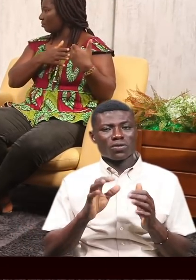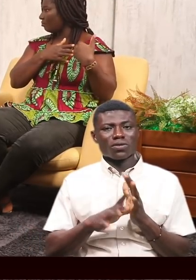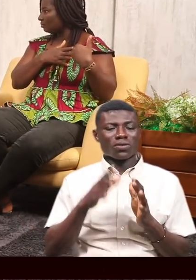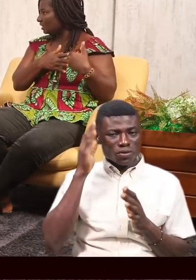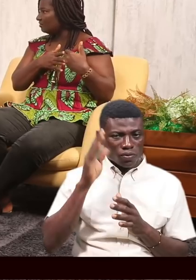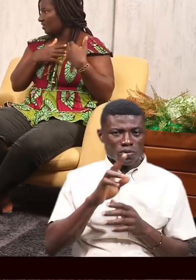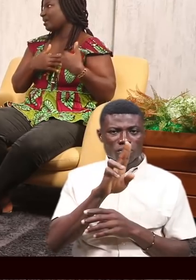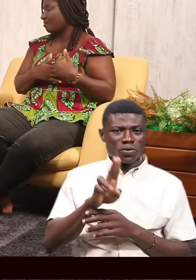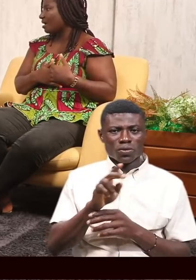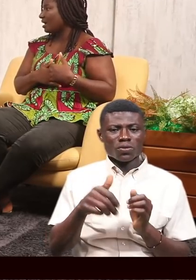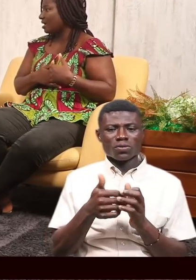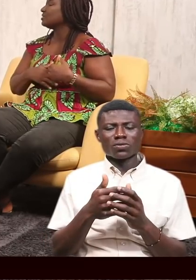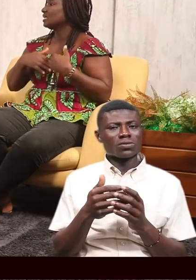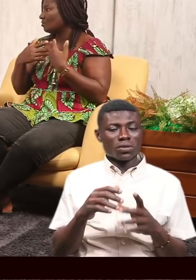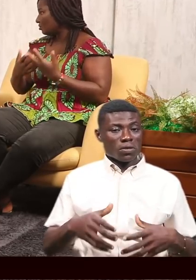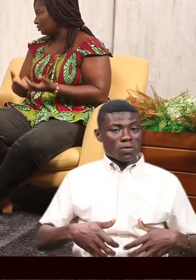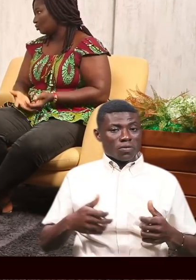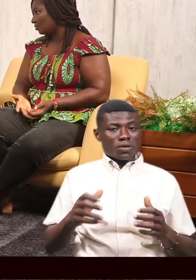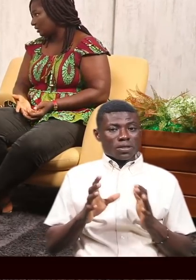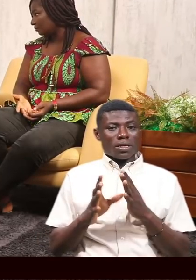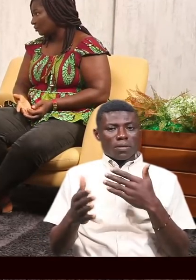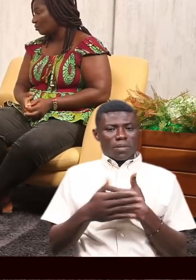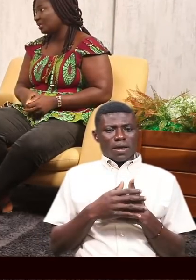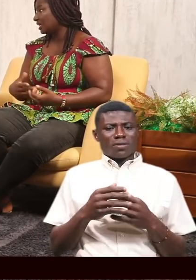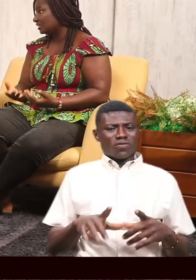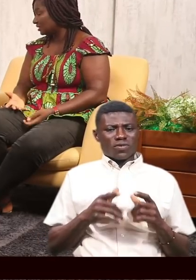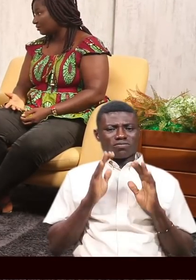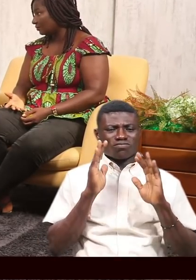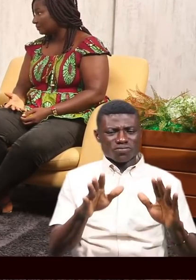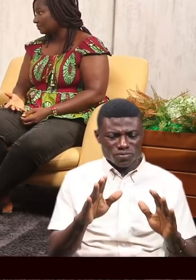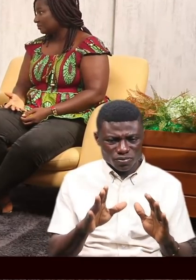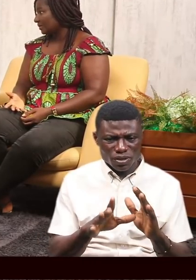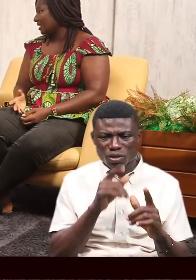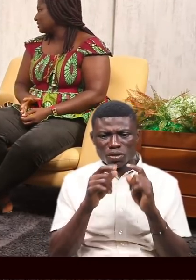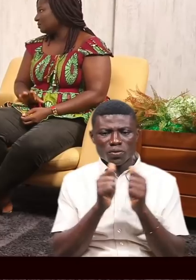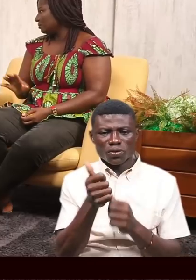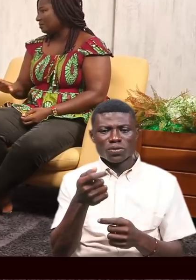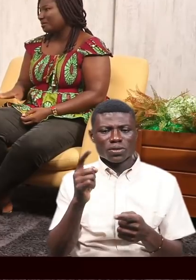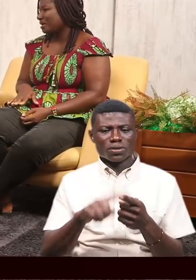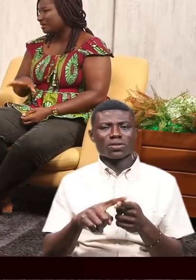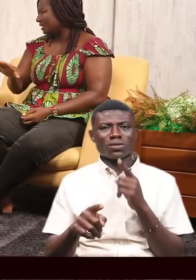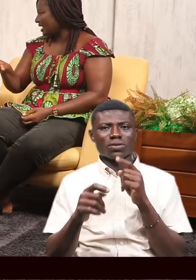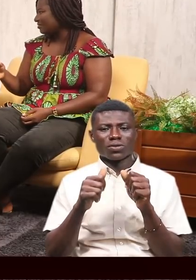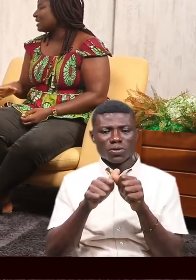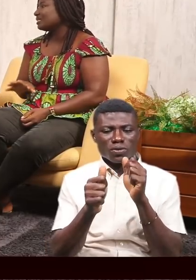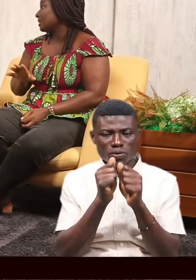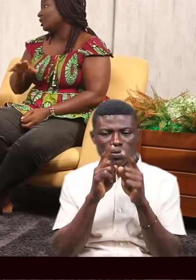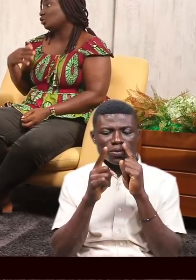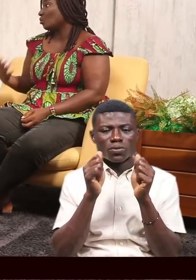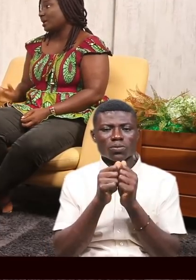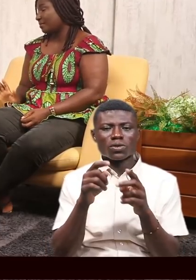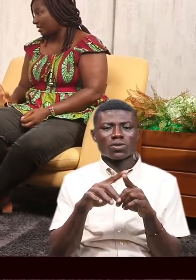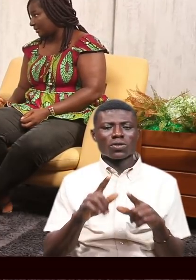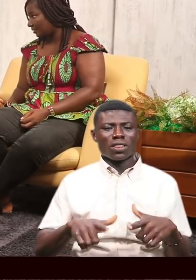obeko leave kakra sa na we resume communication no. Inti no ne lifestyle ne